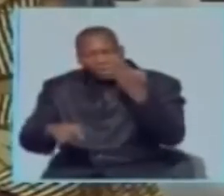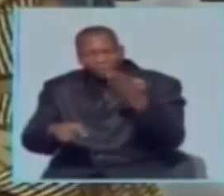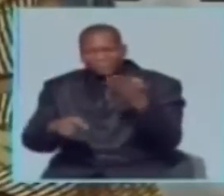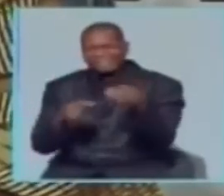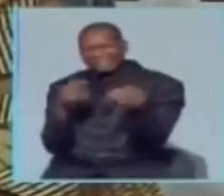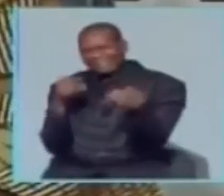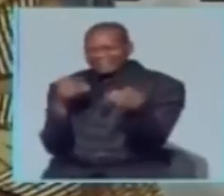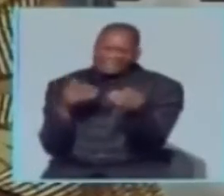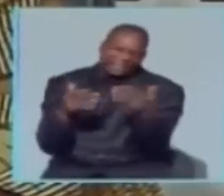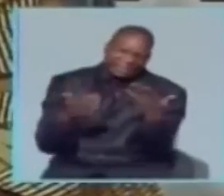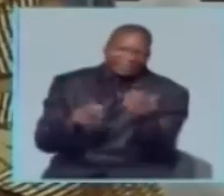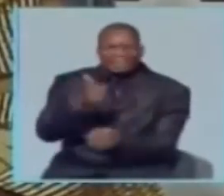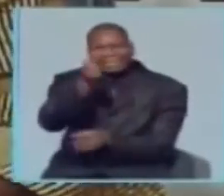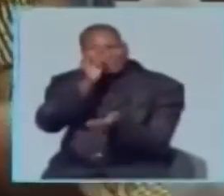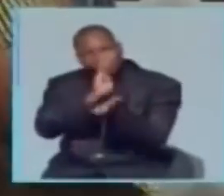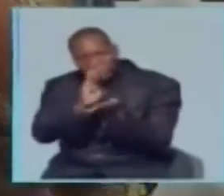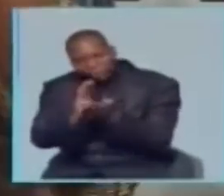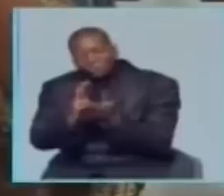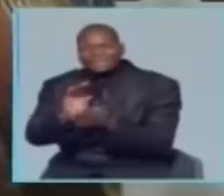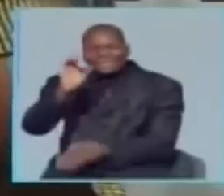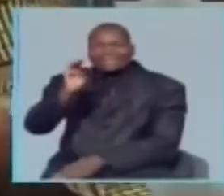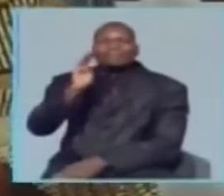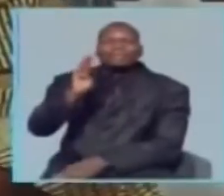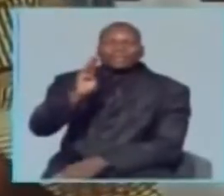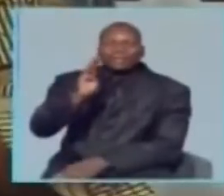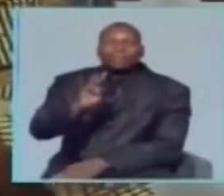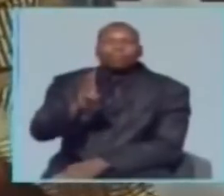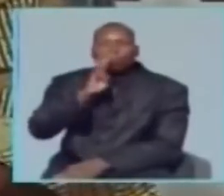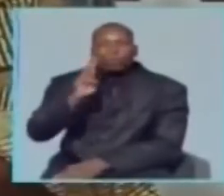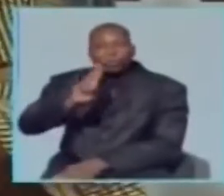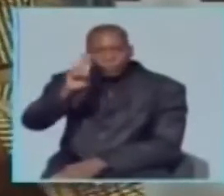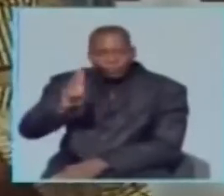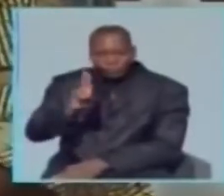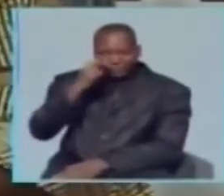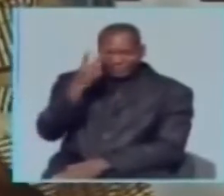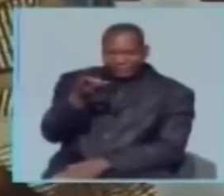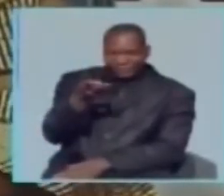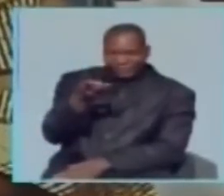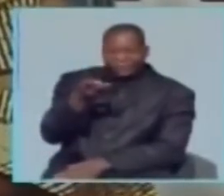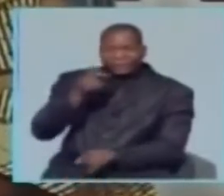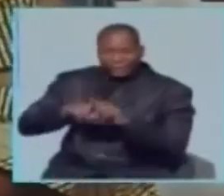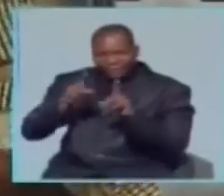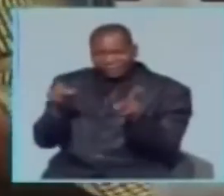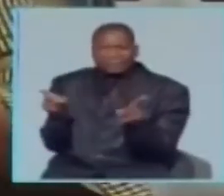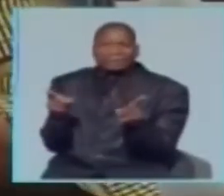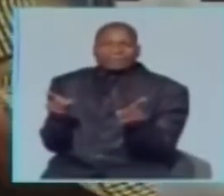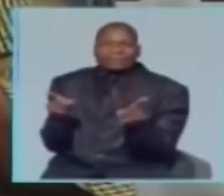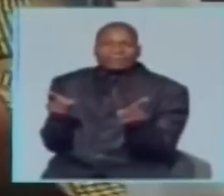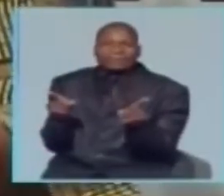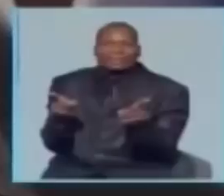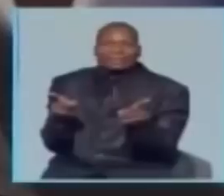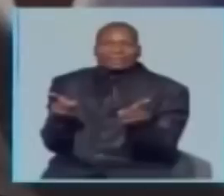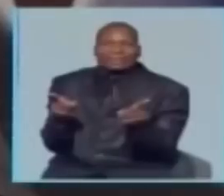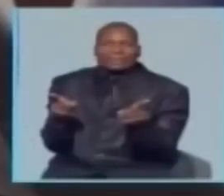just about 10 billion cubic meters. So you can see the difference in the availability of the water at the moment. And since it